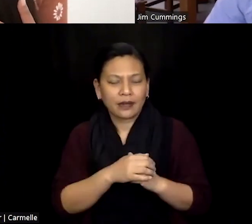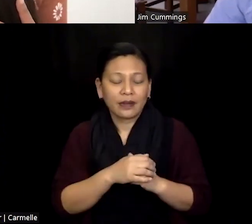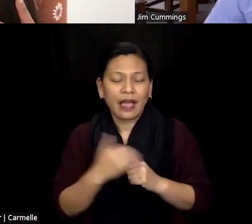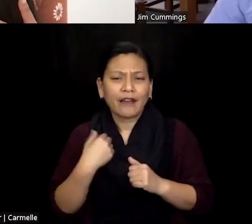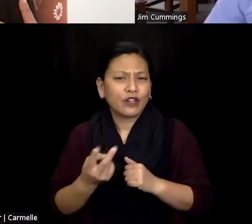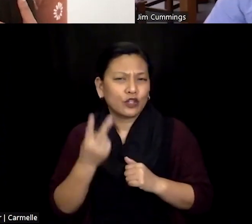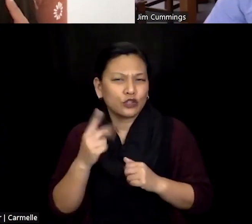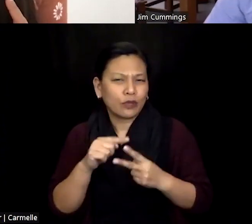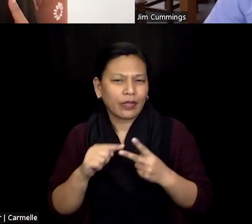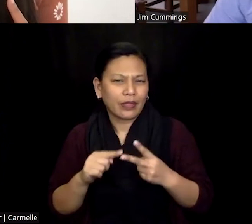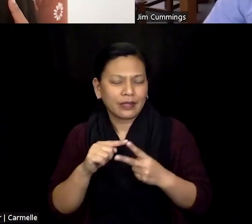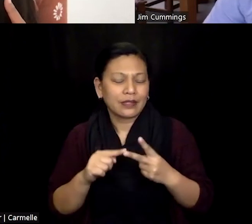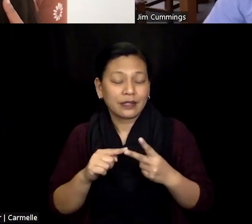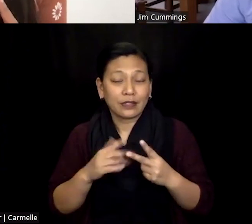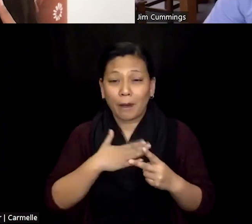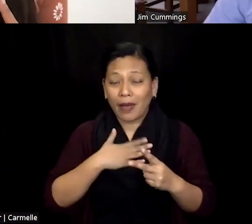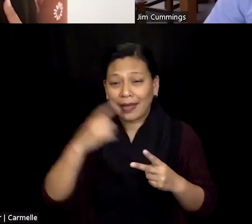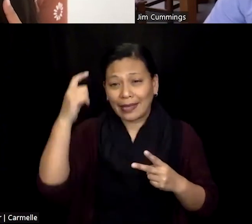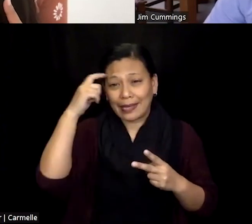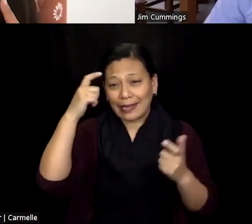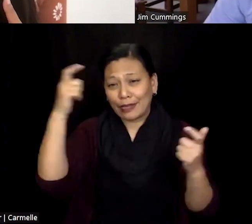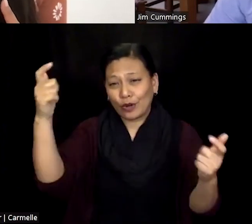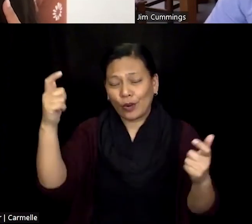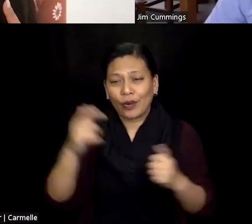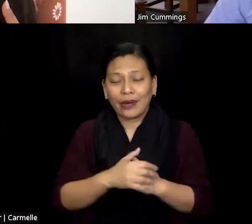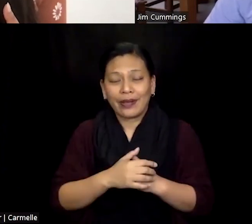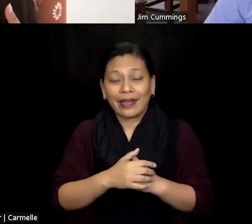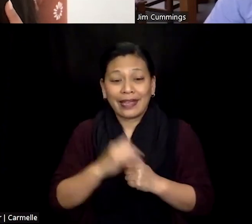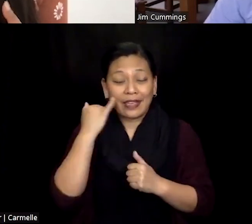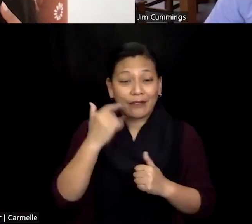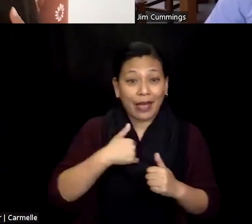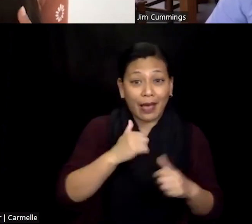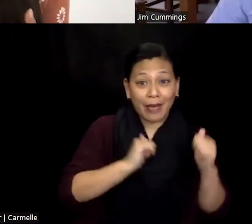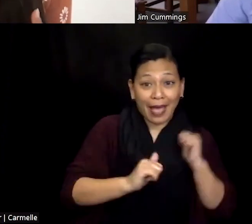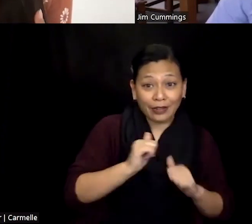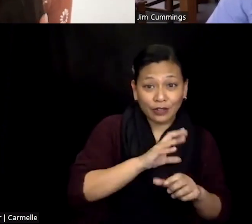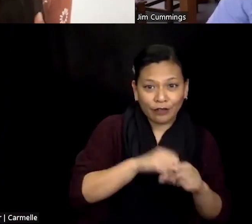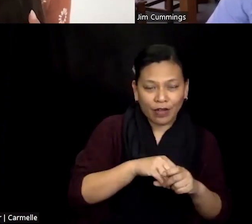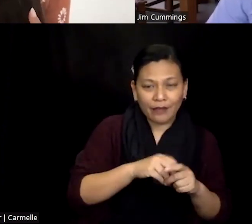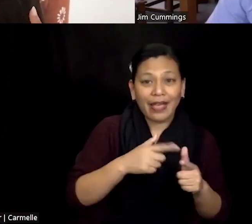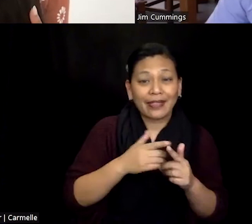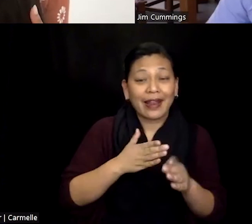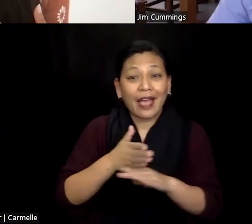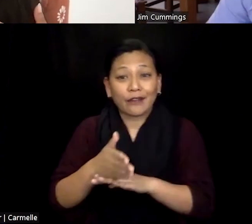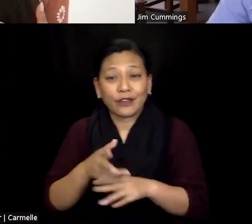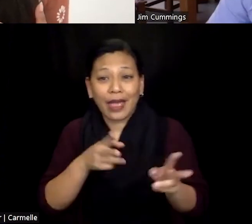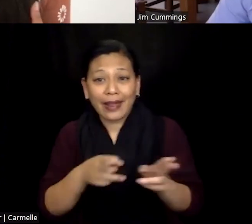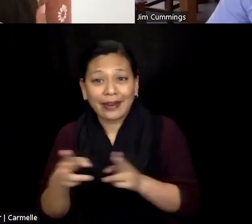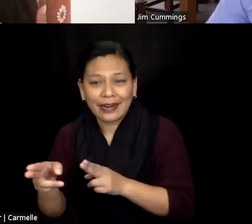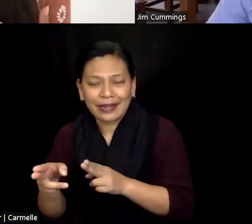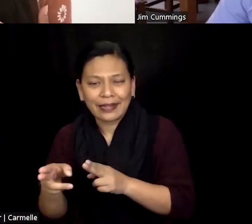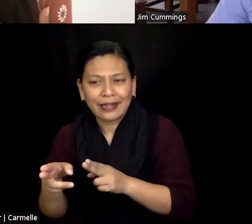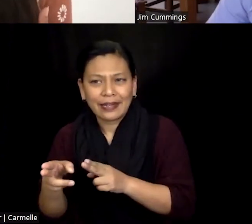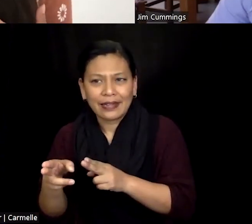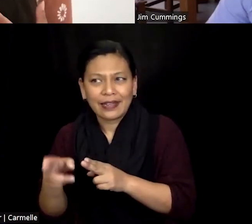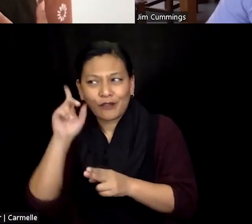own ego when it comes to editing something that I'm acting in. And most people would say, oh, I'd hate that. But really, I'm the